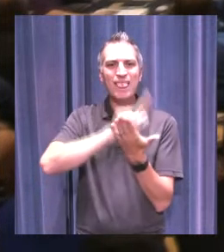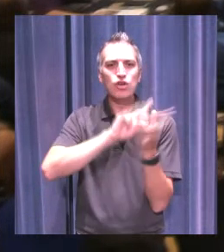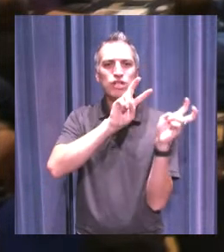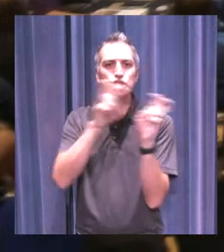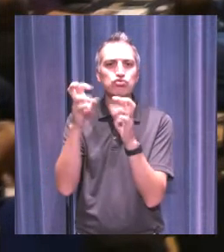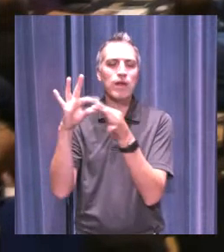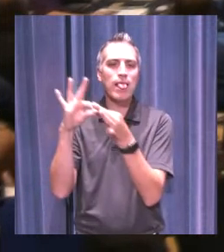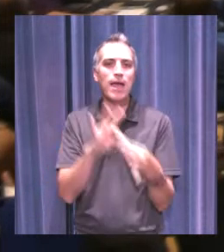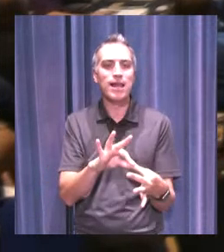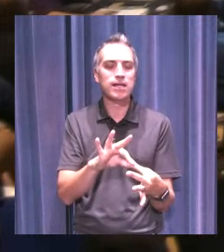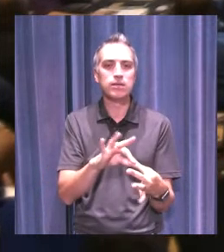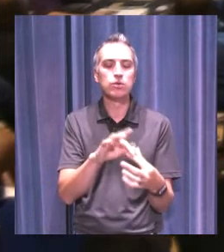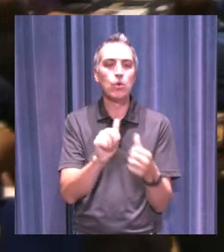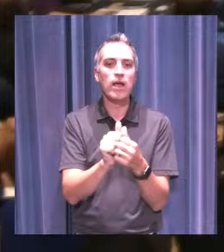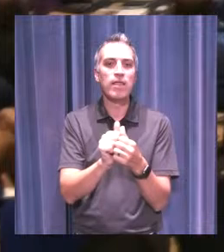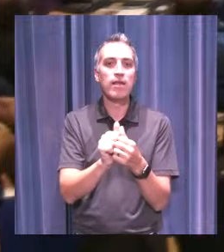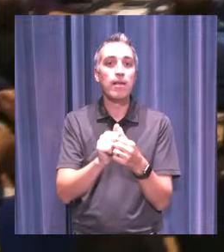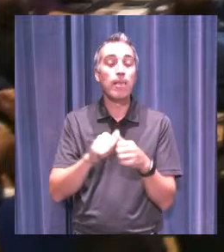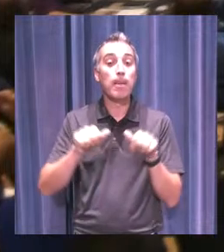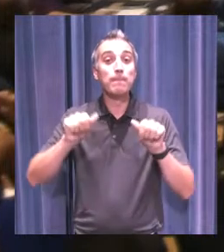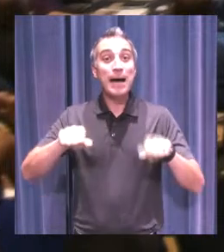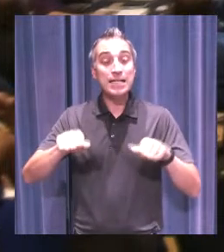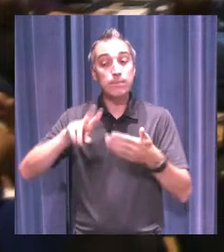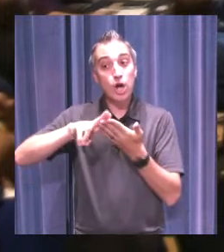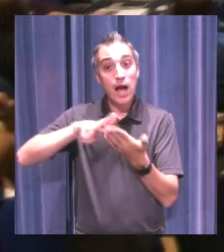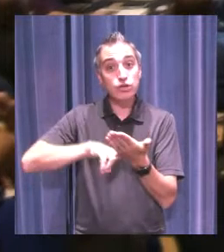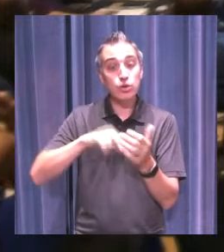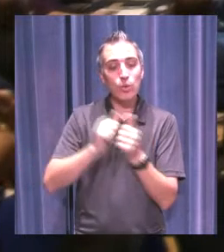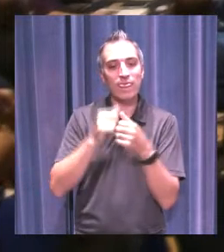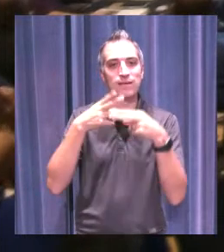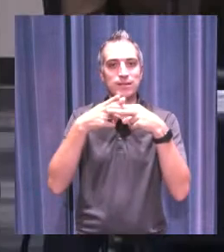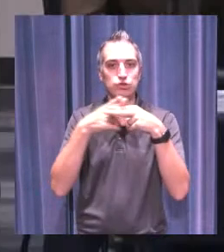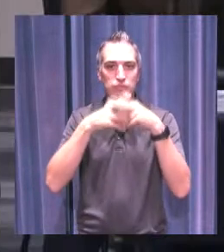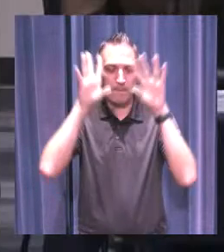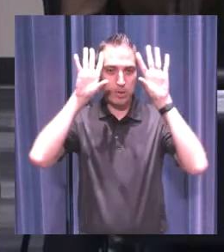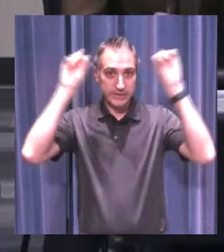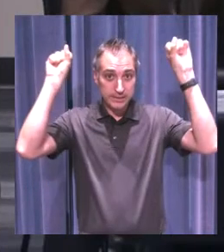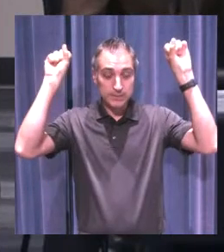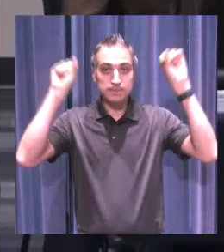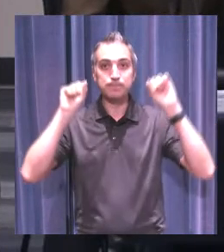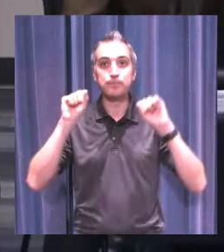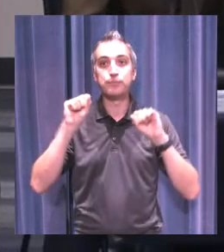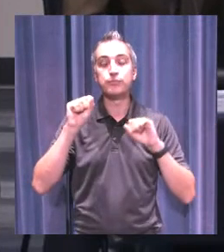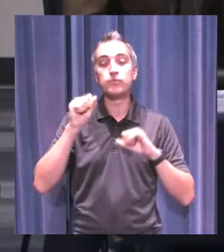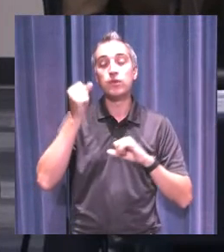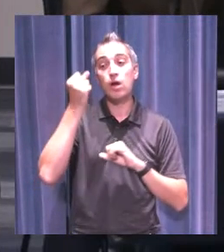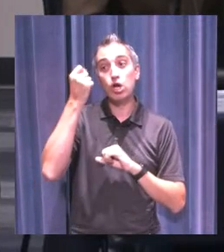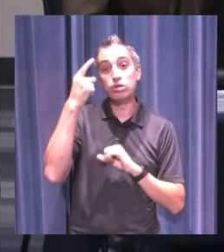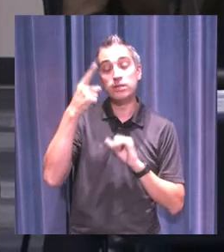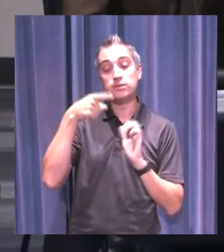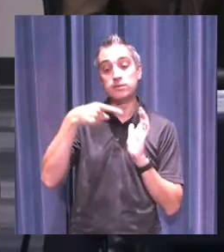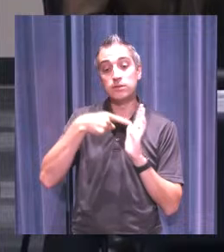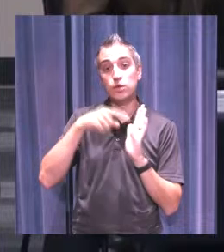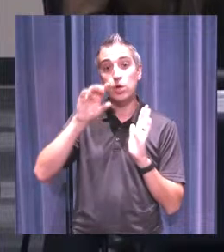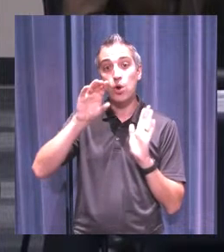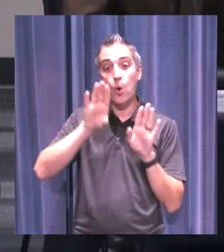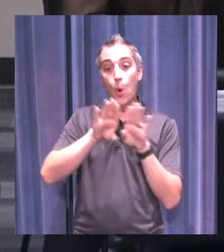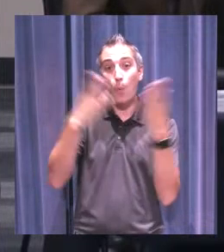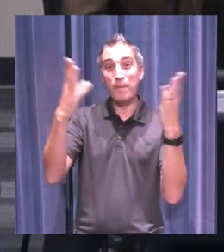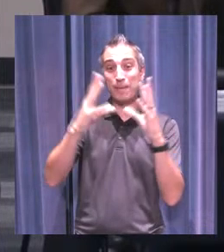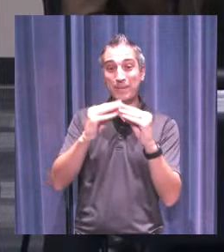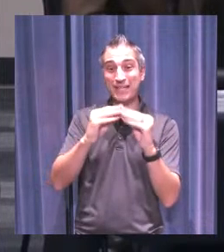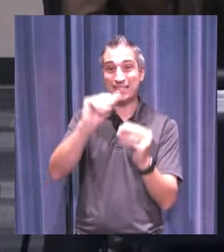to a possible contract with an interim president. Under the Open Meeting